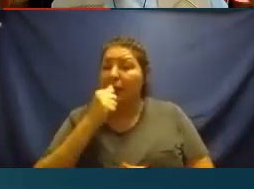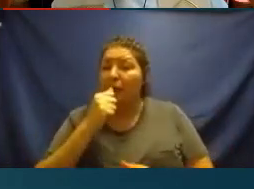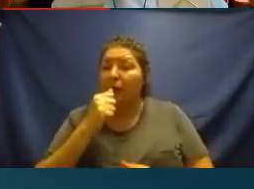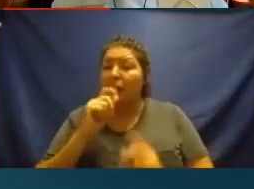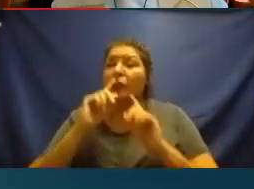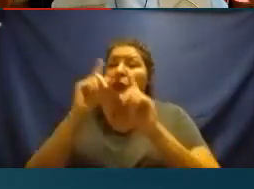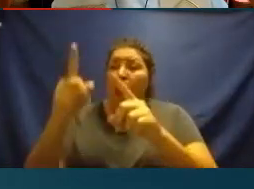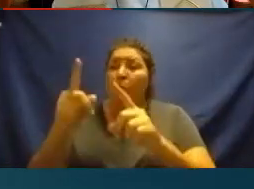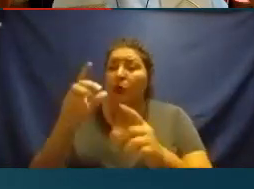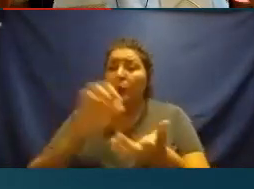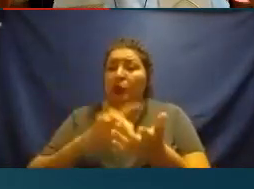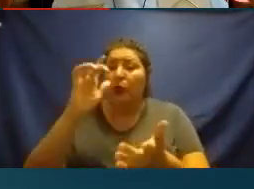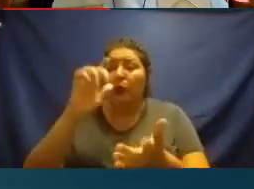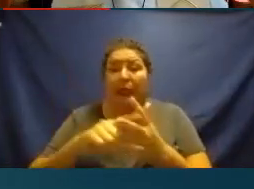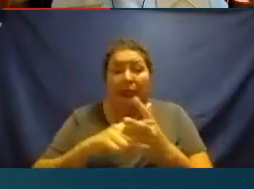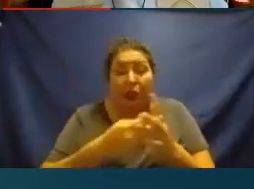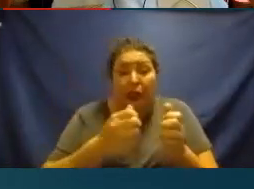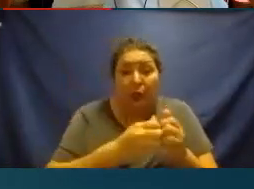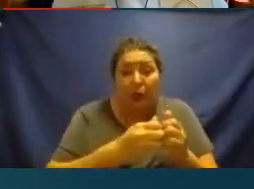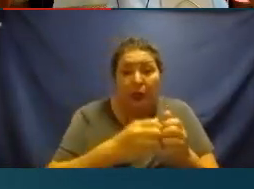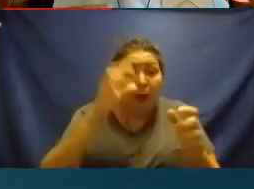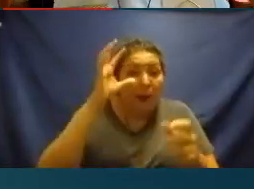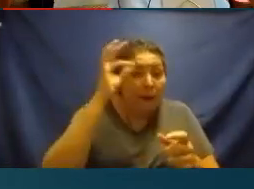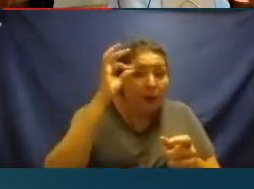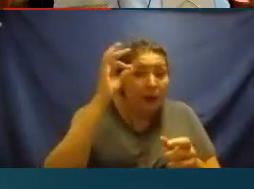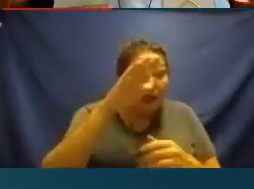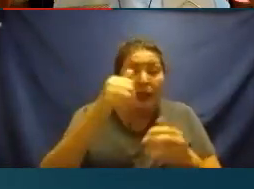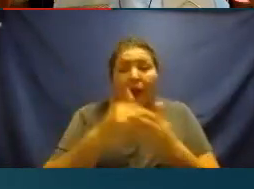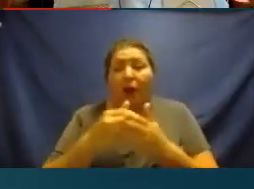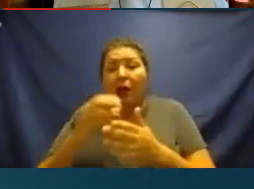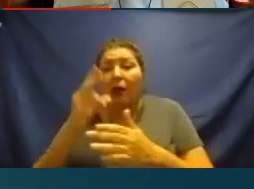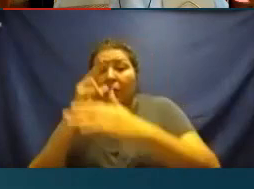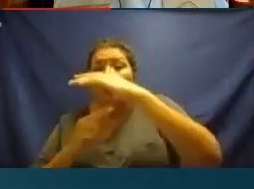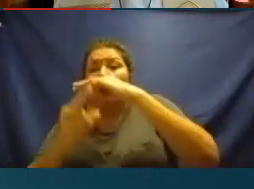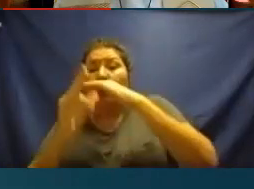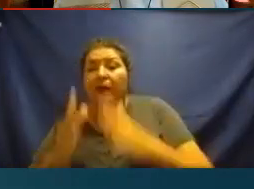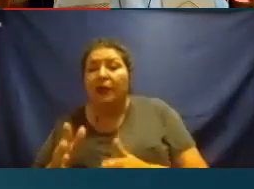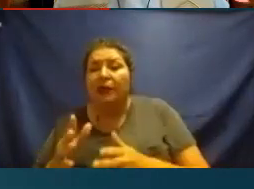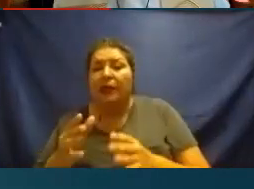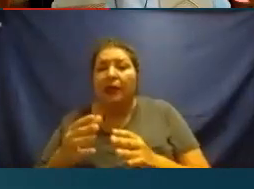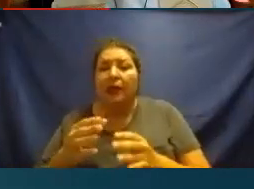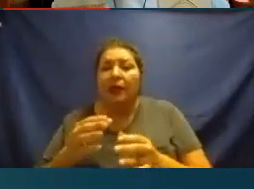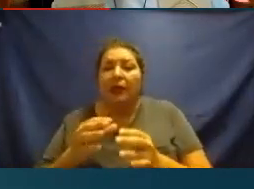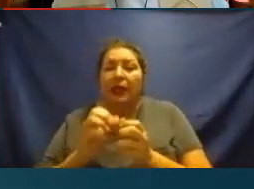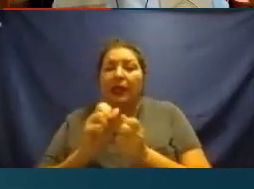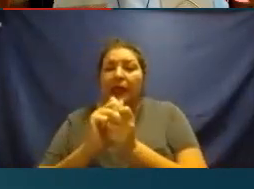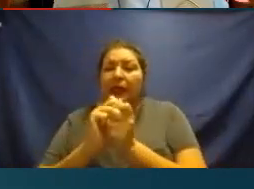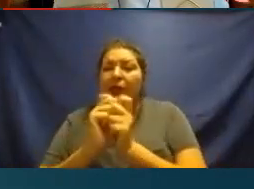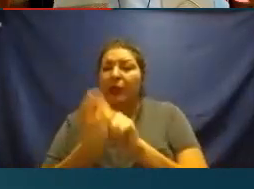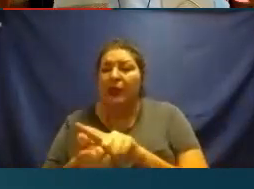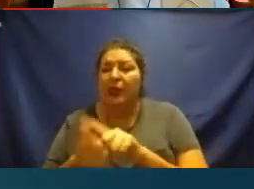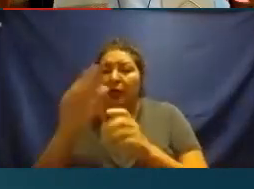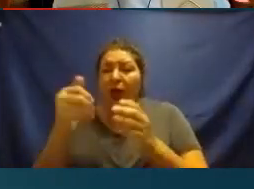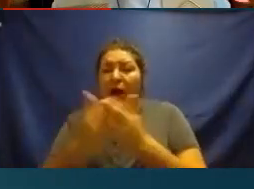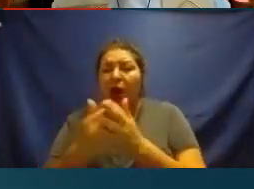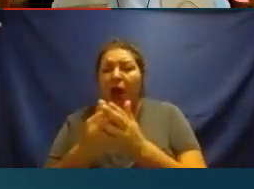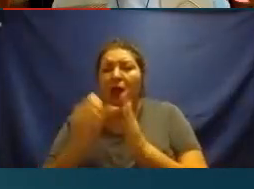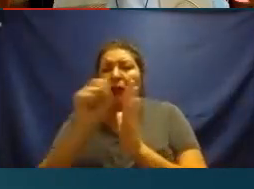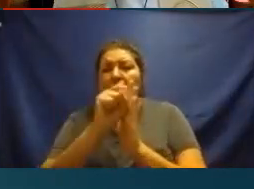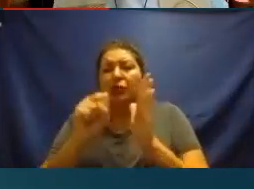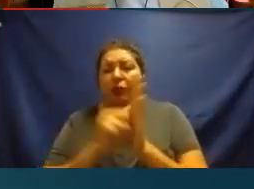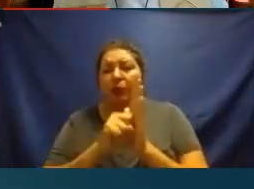with Moses and all the prophets, he interpreted to them all the scriptures, the